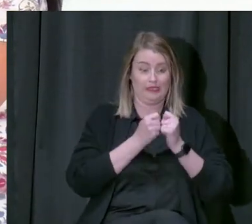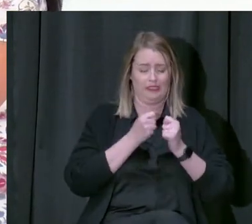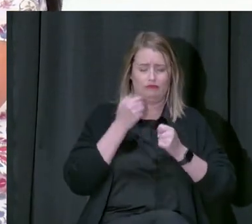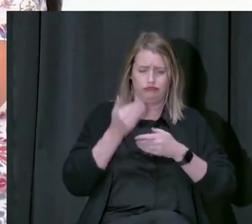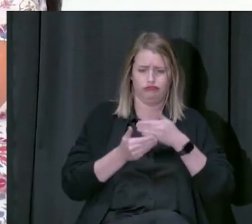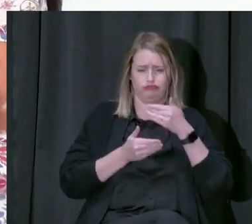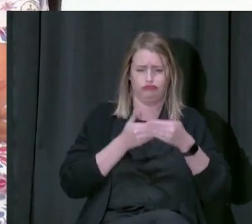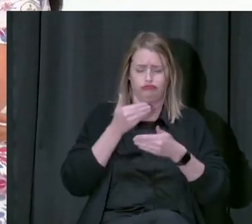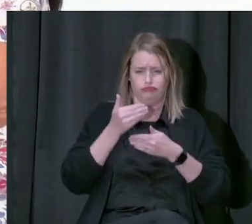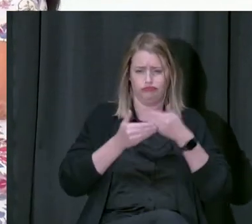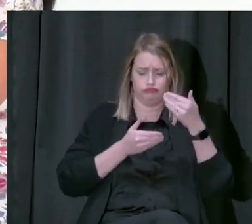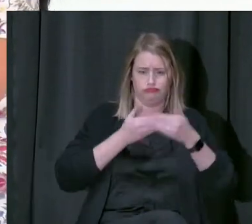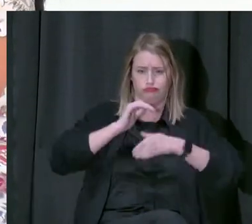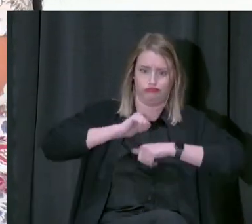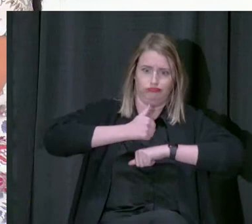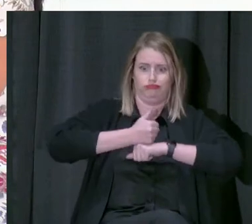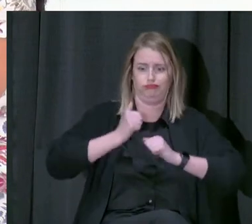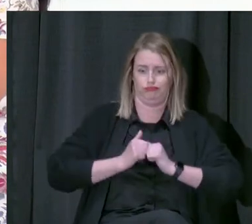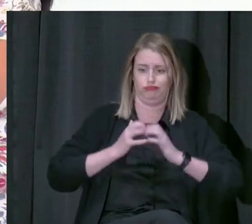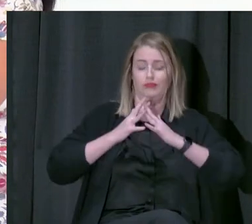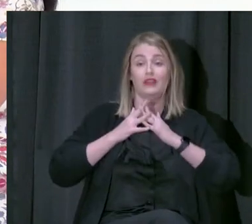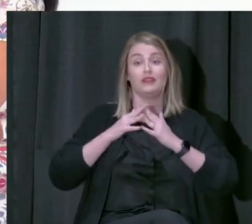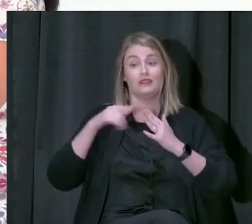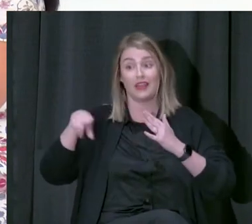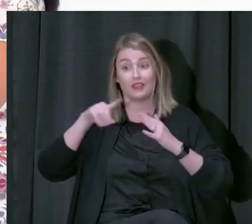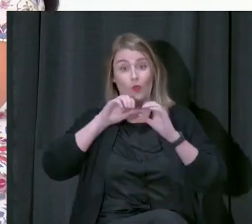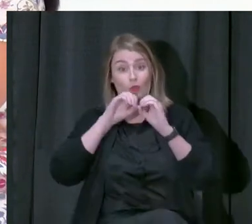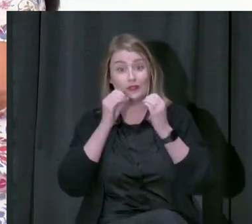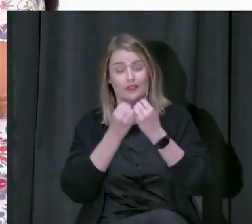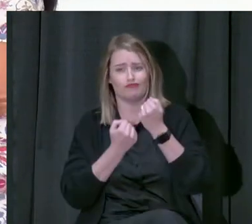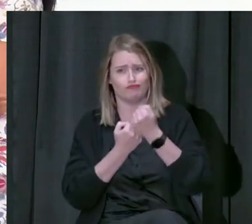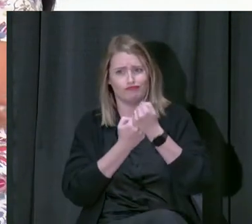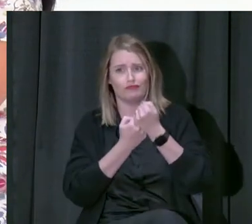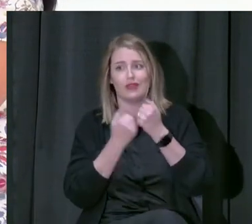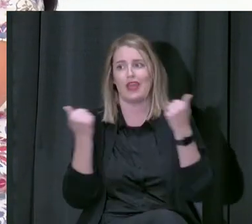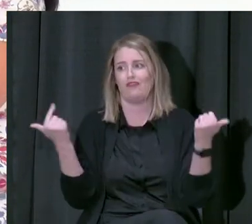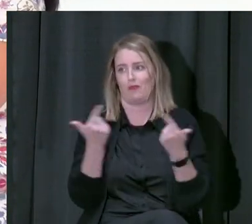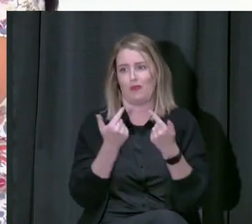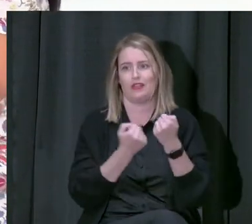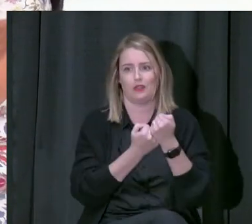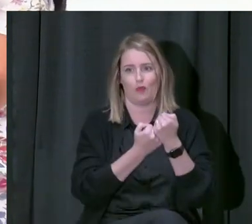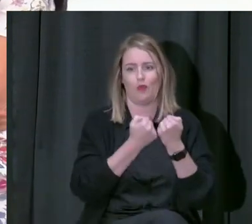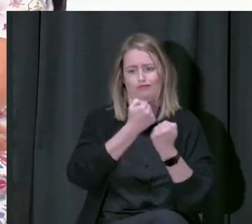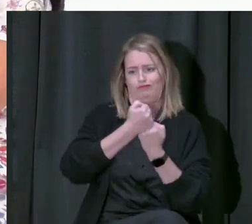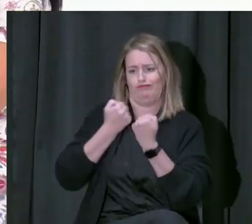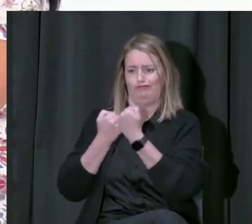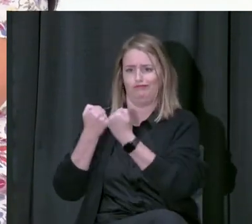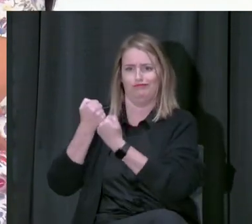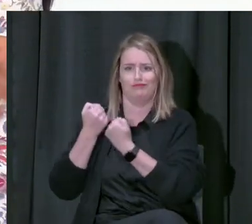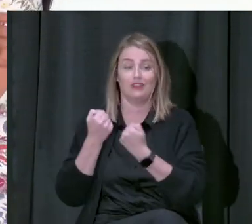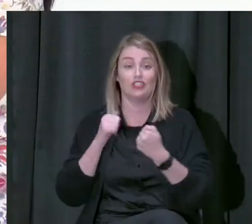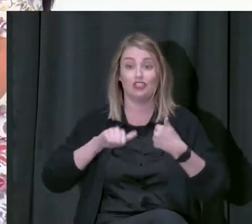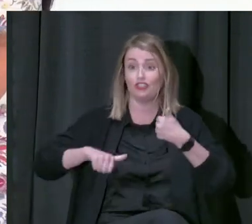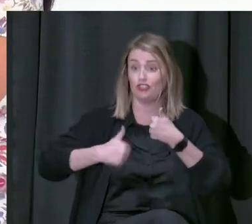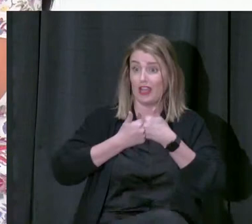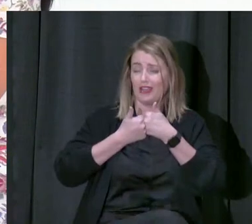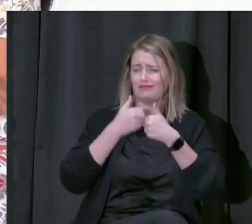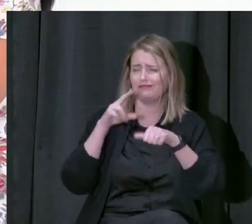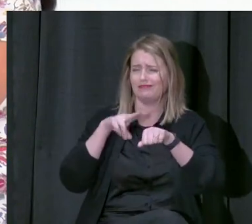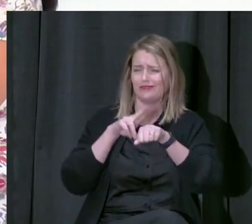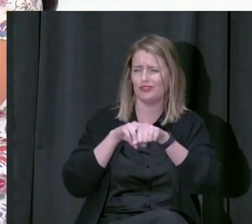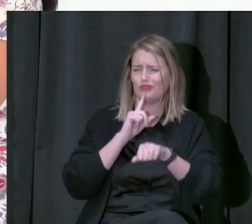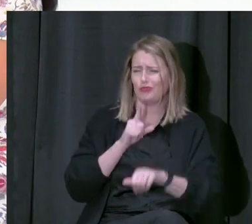that is supported in the organization by everybody at all levels. Sure, we have challenges. I don't want to say it's